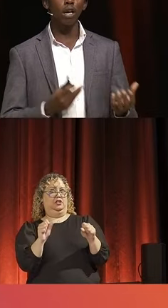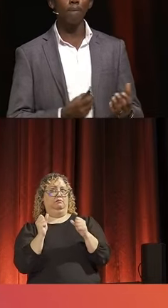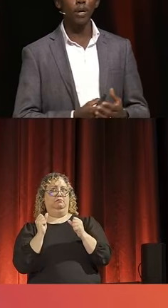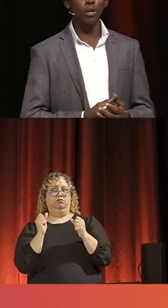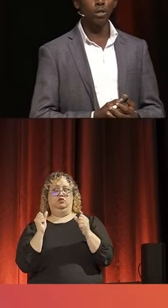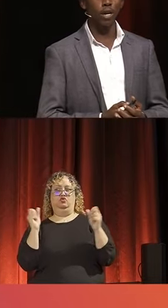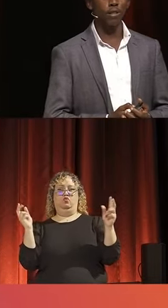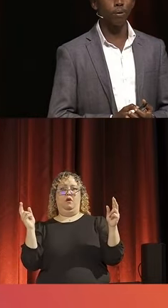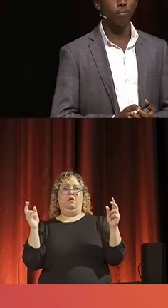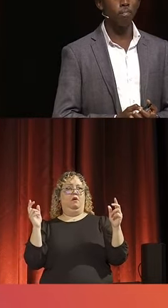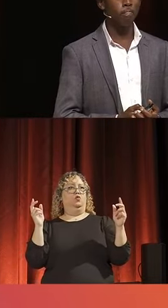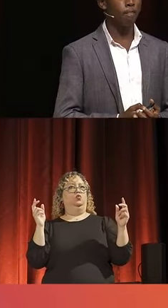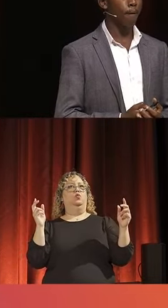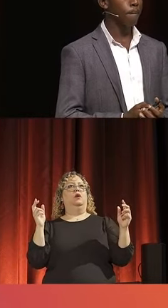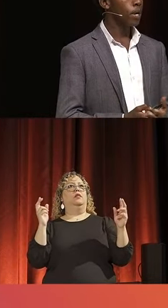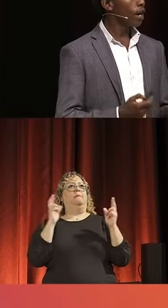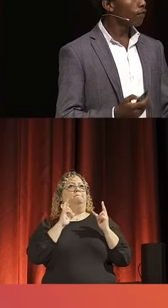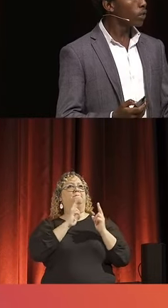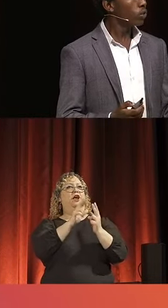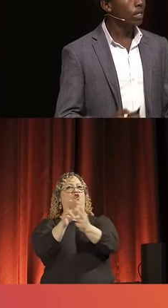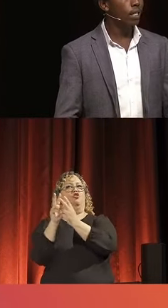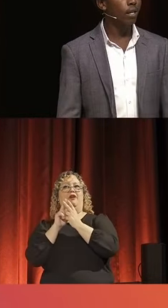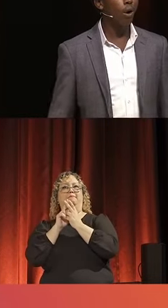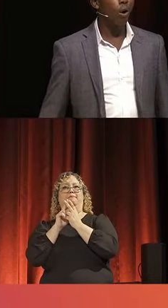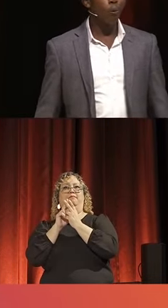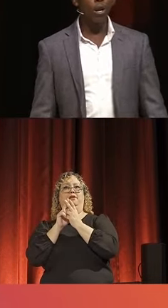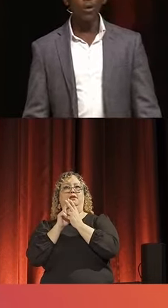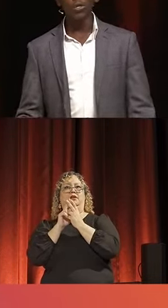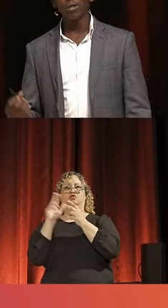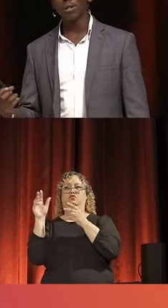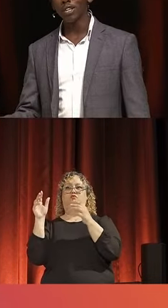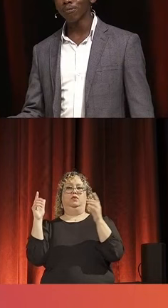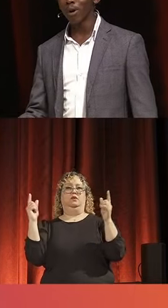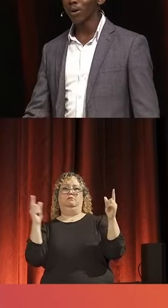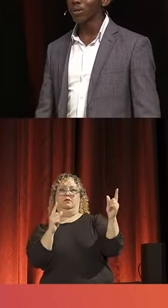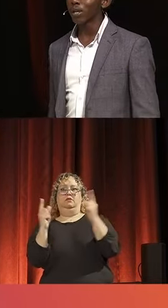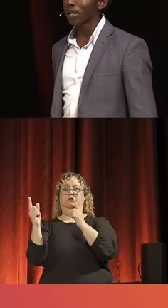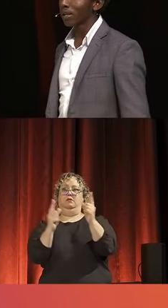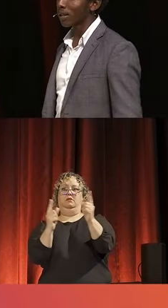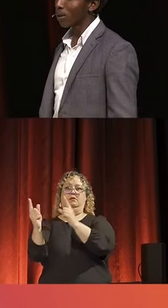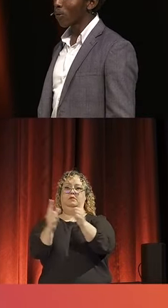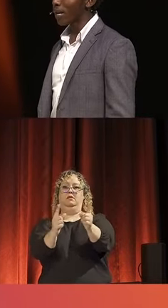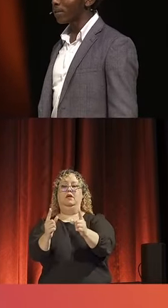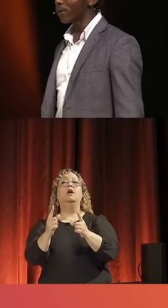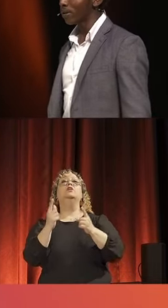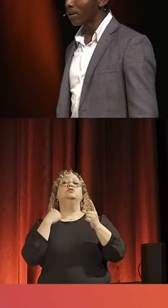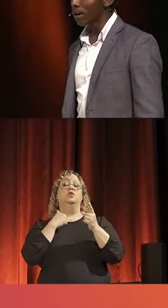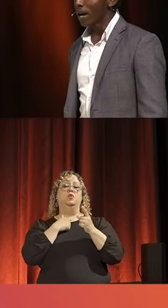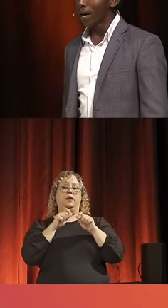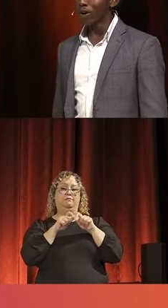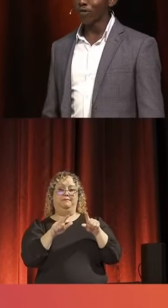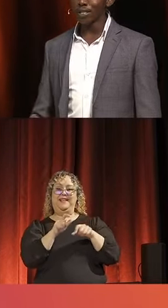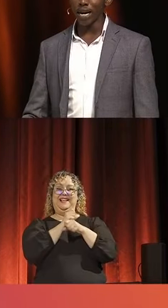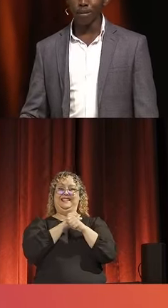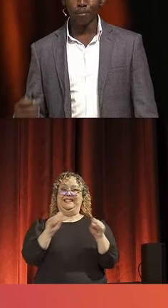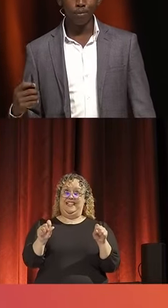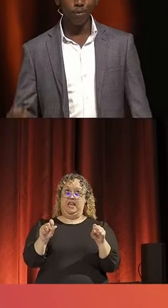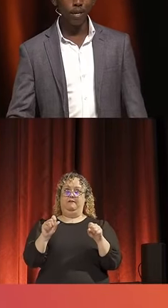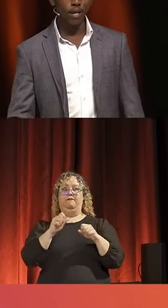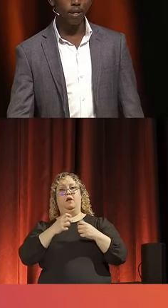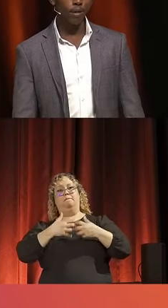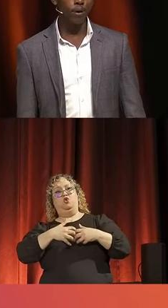drivers paired together. Eventually, we launched Safe Motors in Rwanda, and over